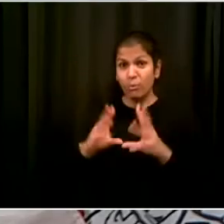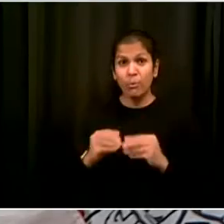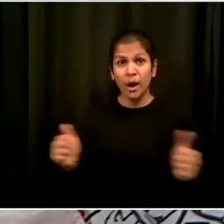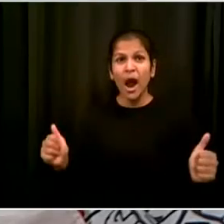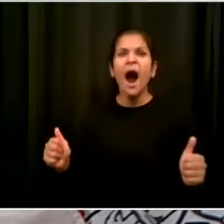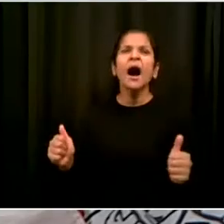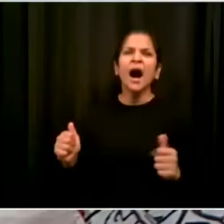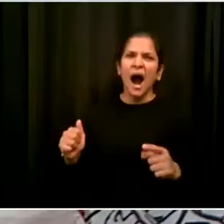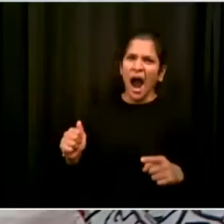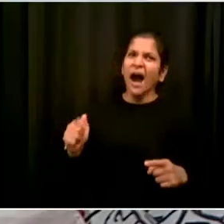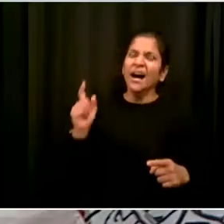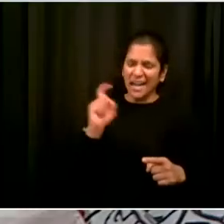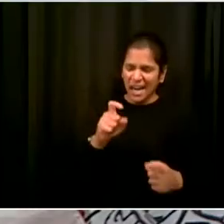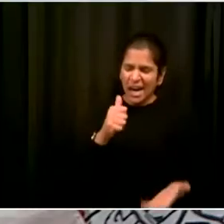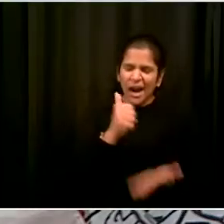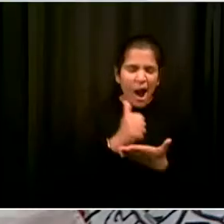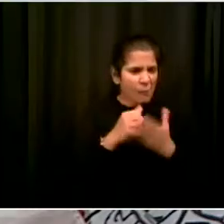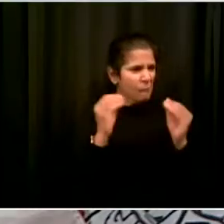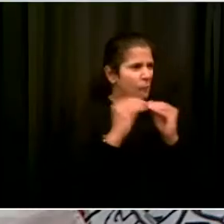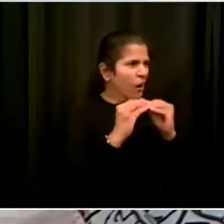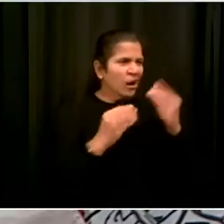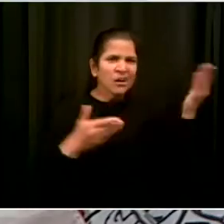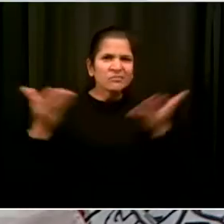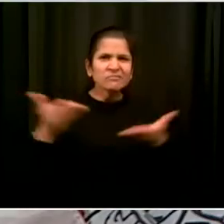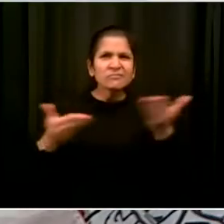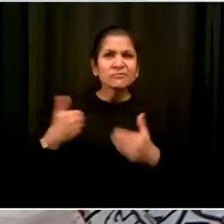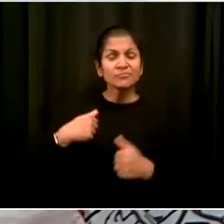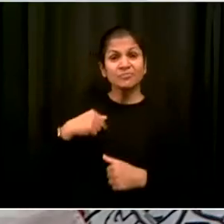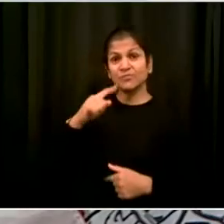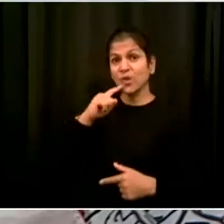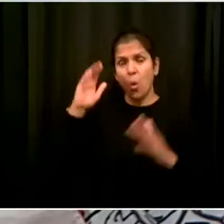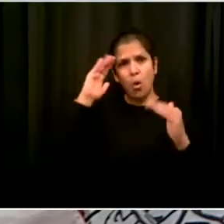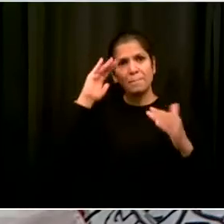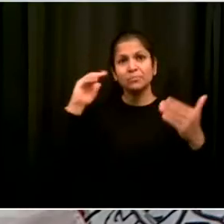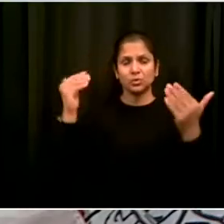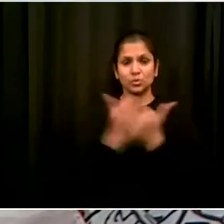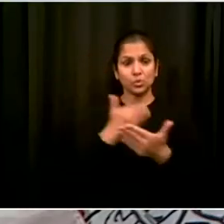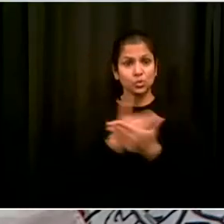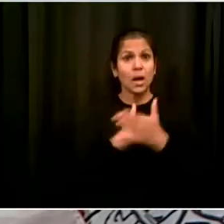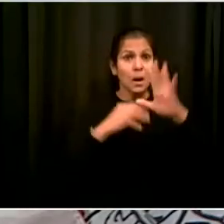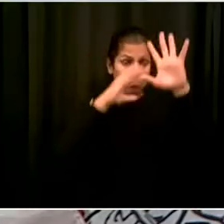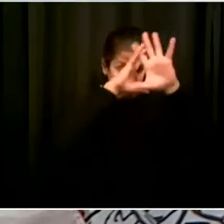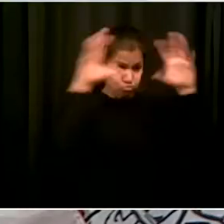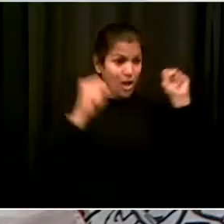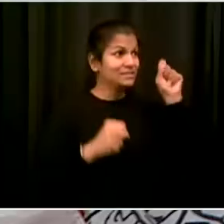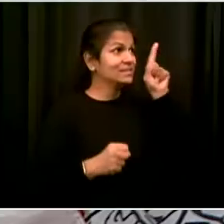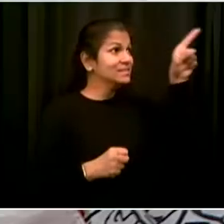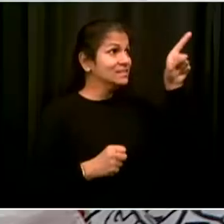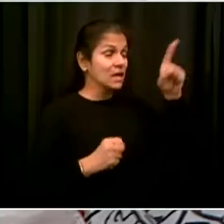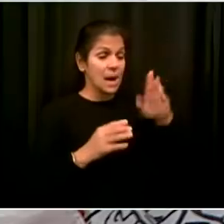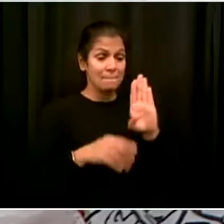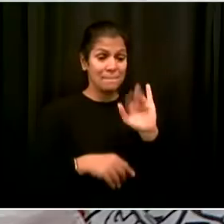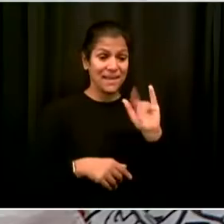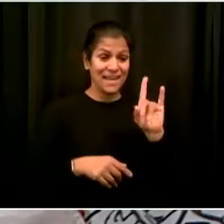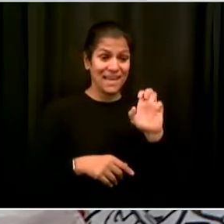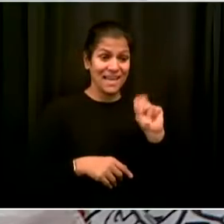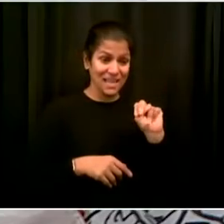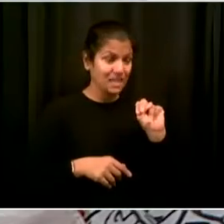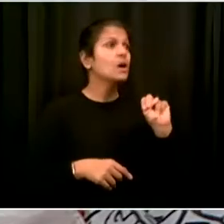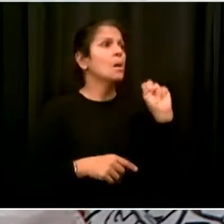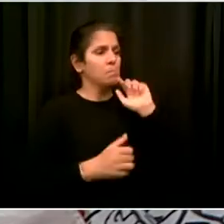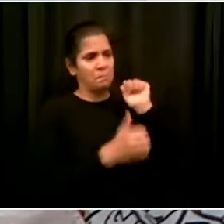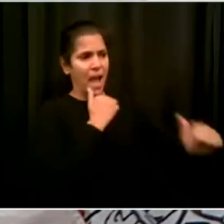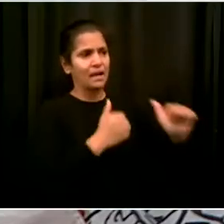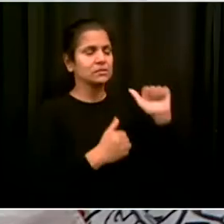legislature will take this up and get it done. We need a new law that will allow for a payment